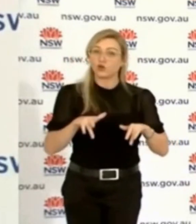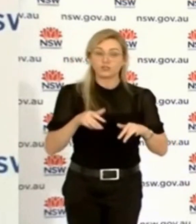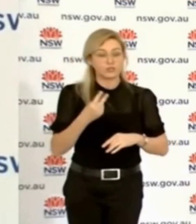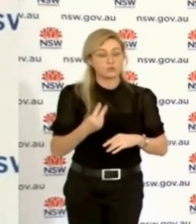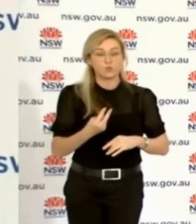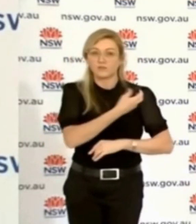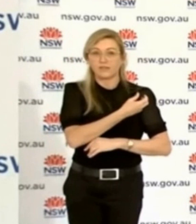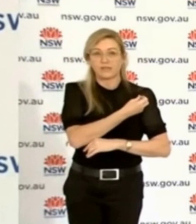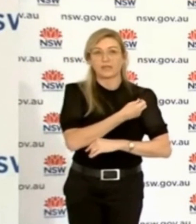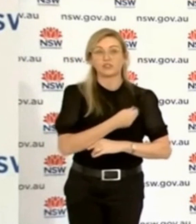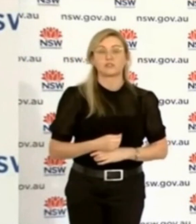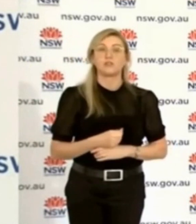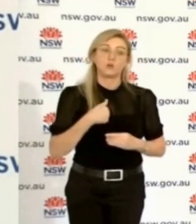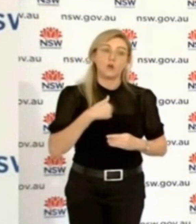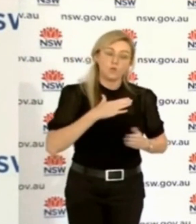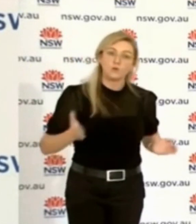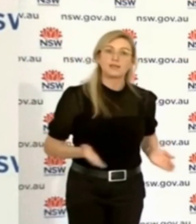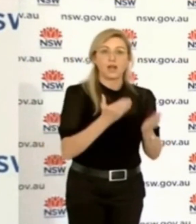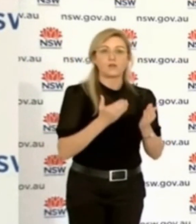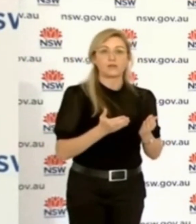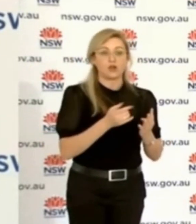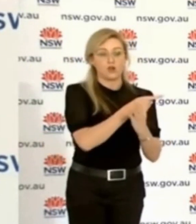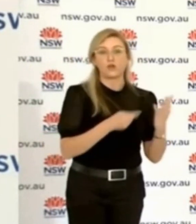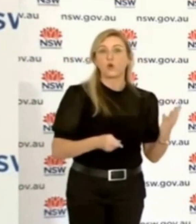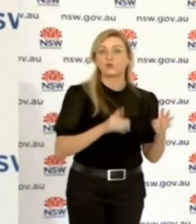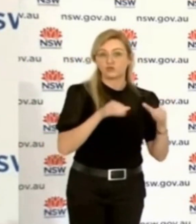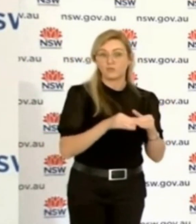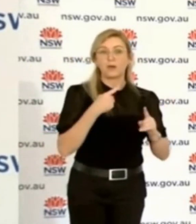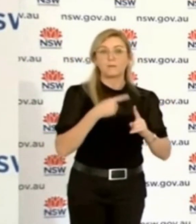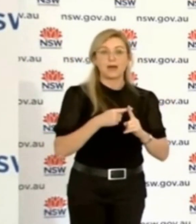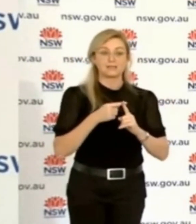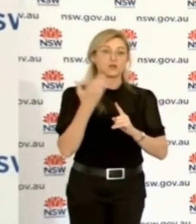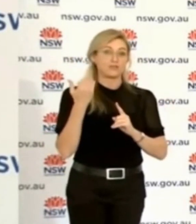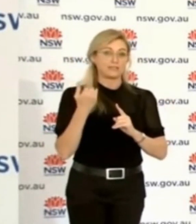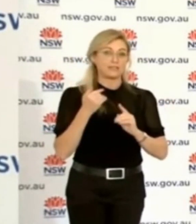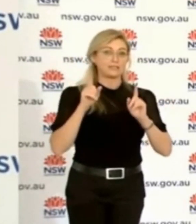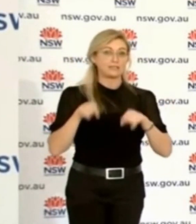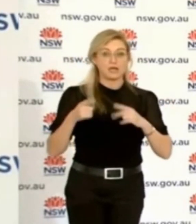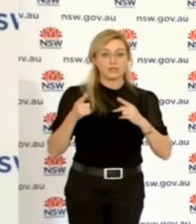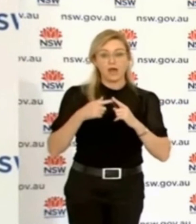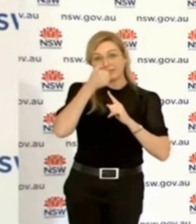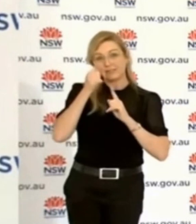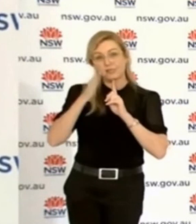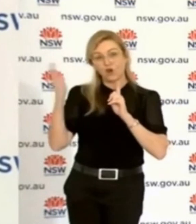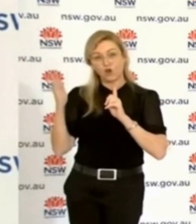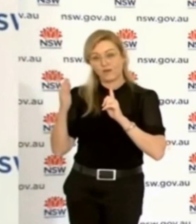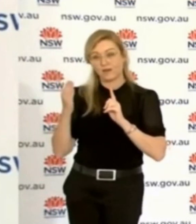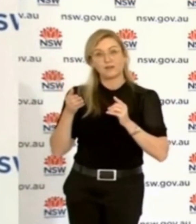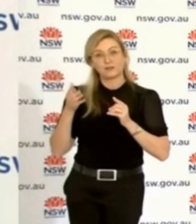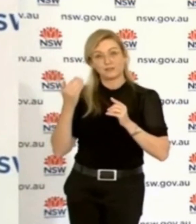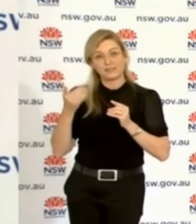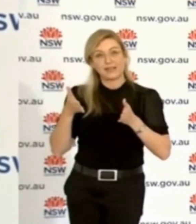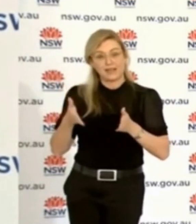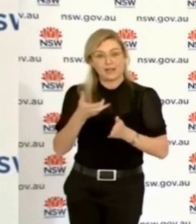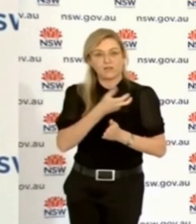vaccine for the younger ones. And I've got to say, the uptake in the age groups that have just been recently had access to the vaccine is so reassuring to me, because I think